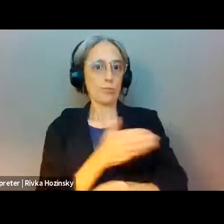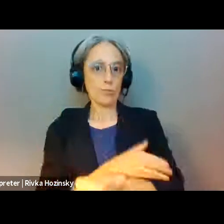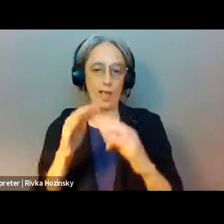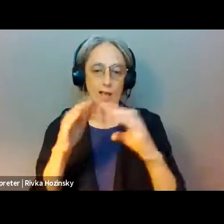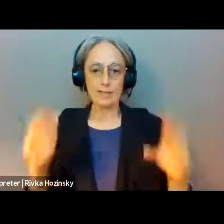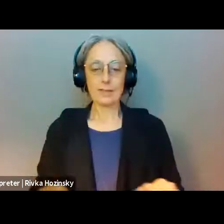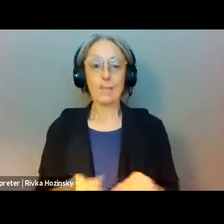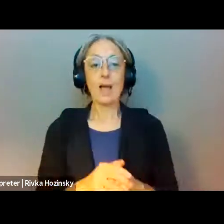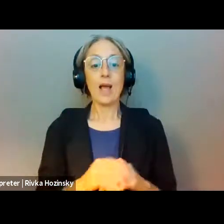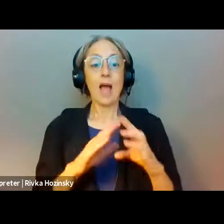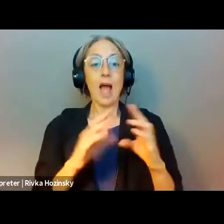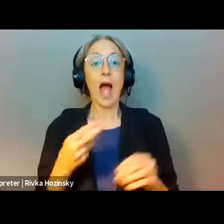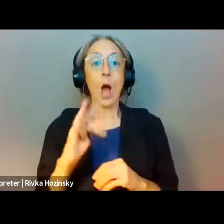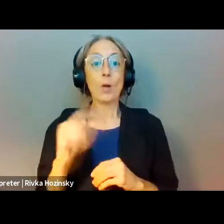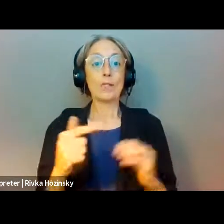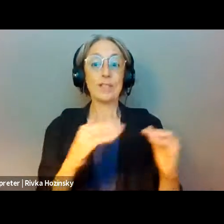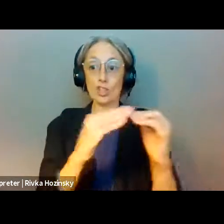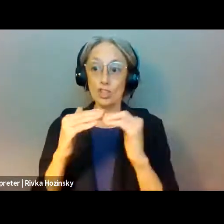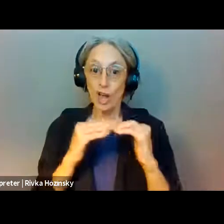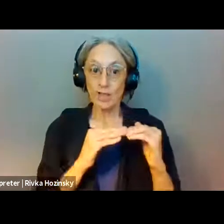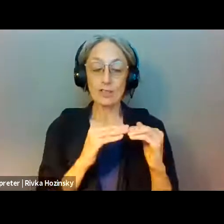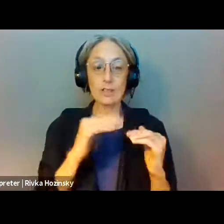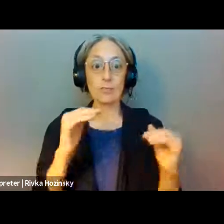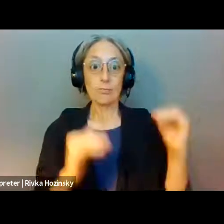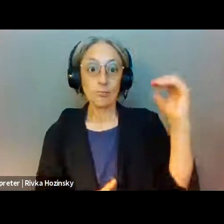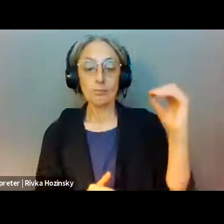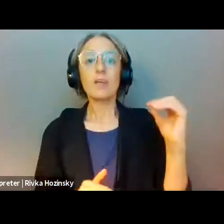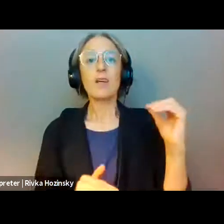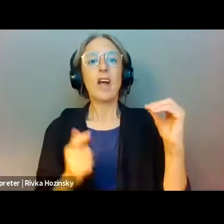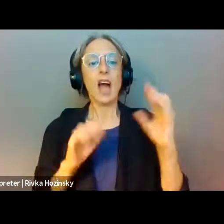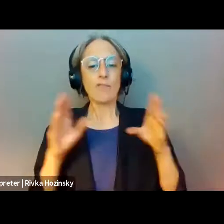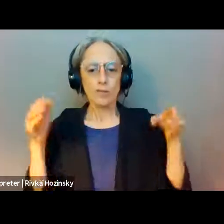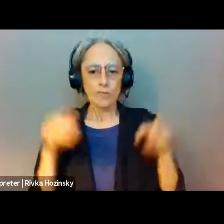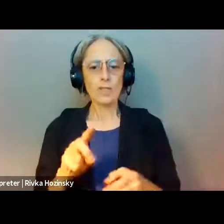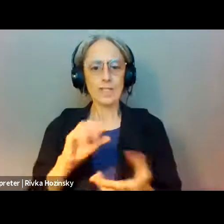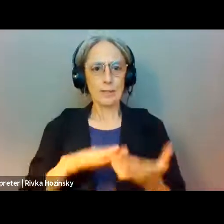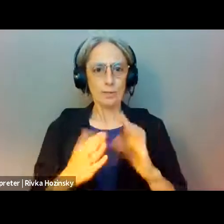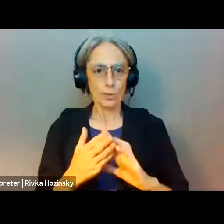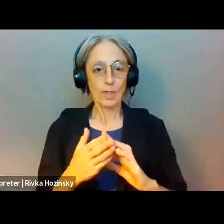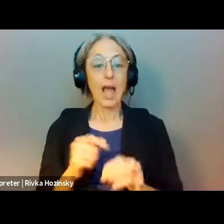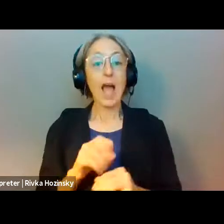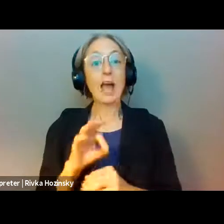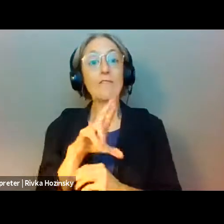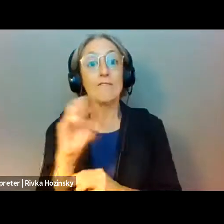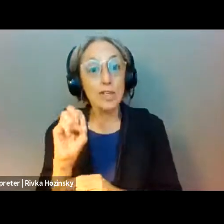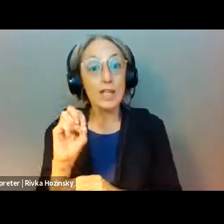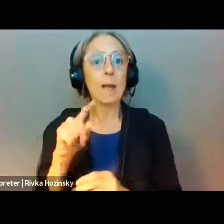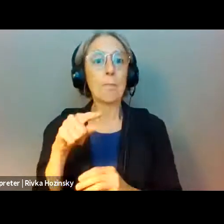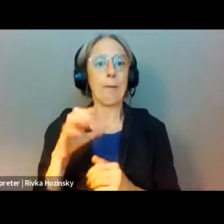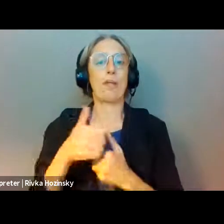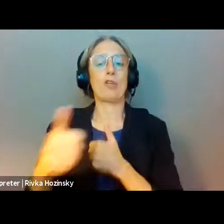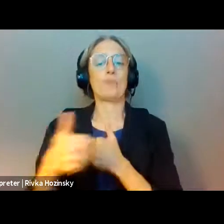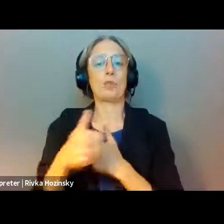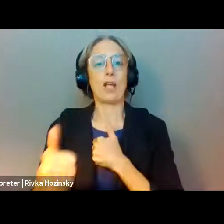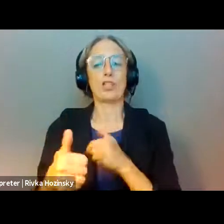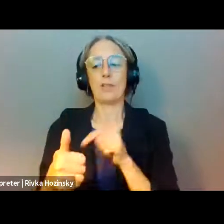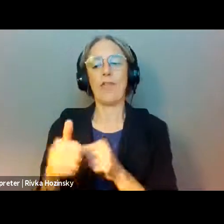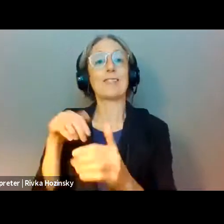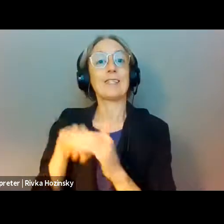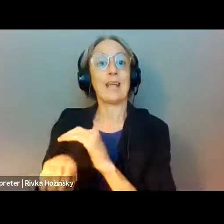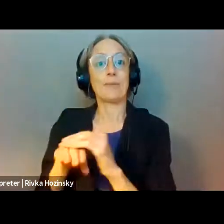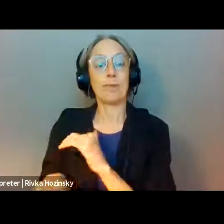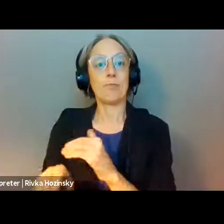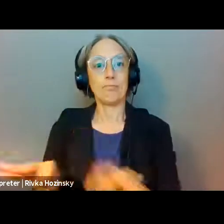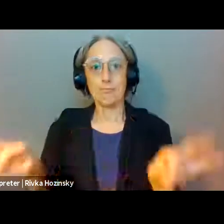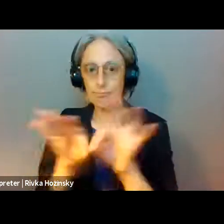the disability community and free public transit that is accessible. You know that disability